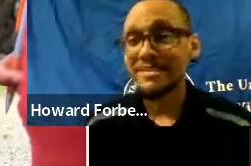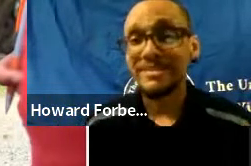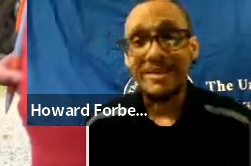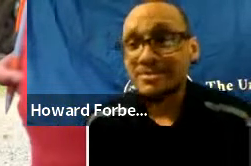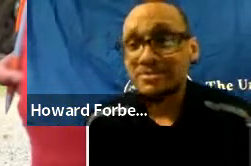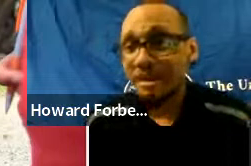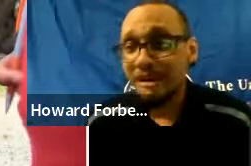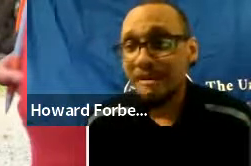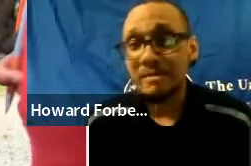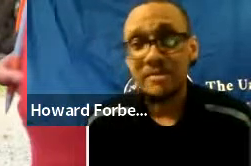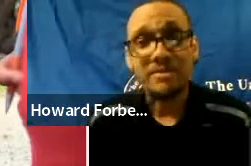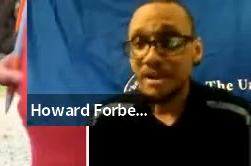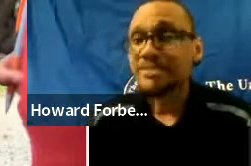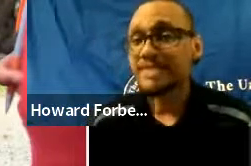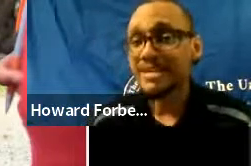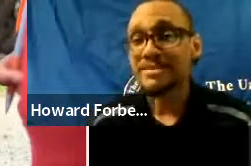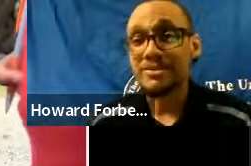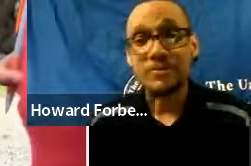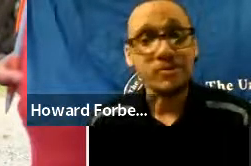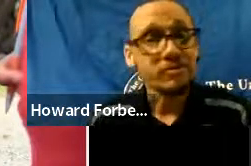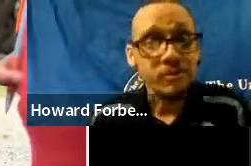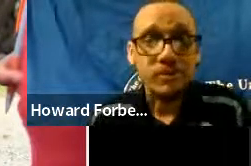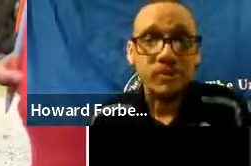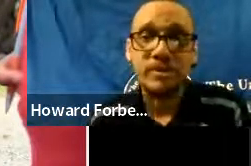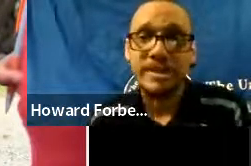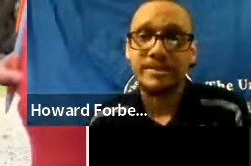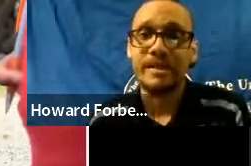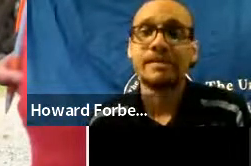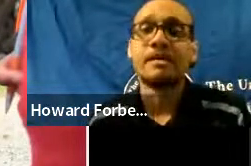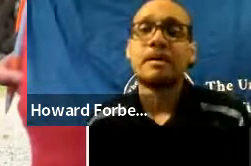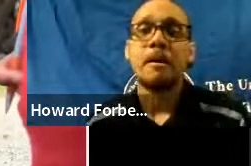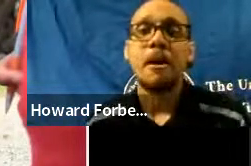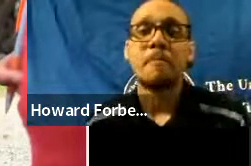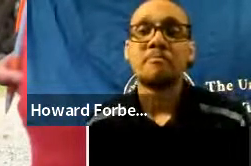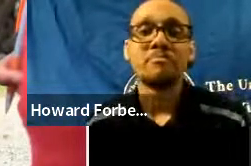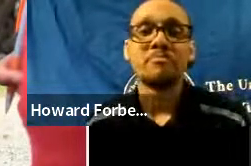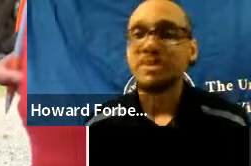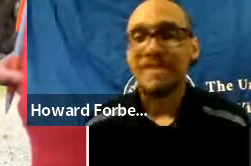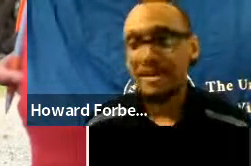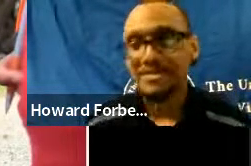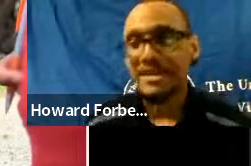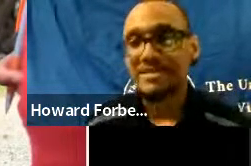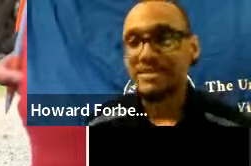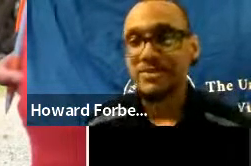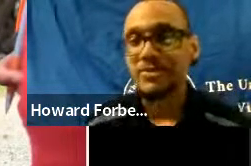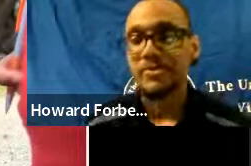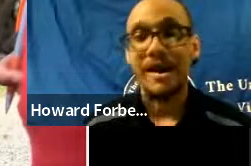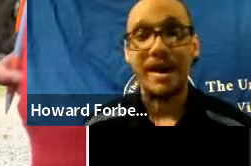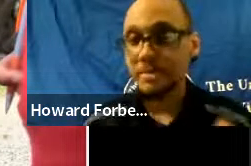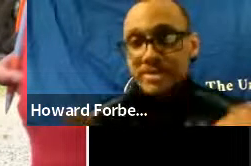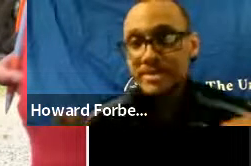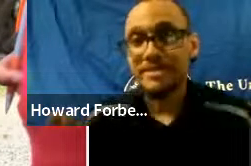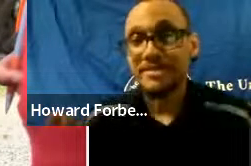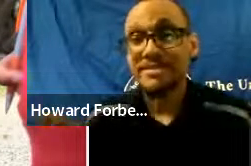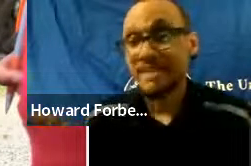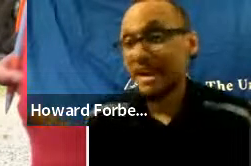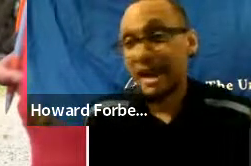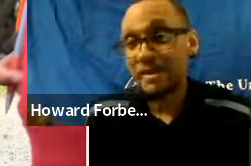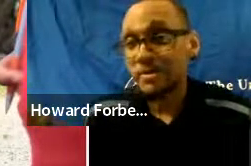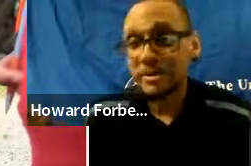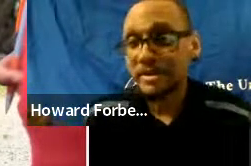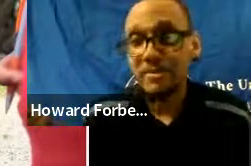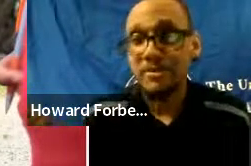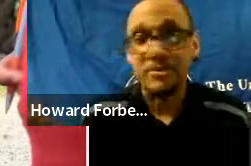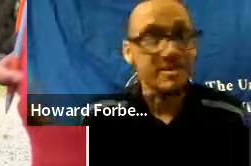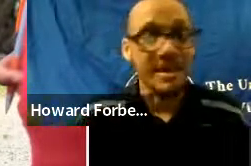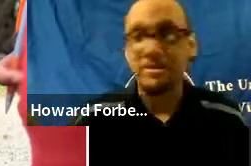to say that that's wrong. I mean, there are scientists who do look like that, but not all scientists do. I'm a scientist.